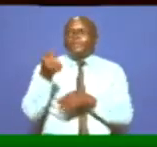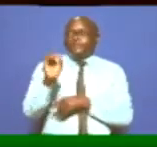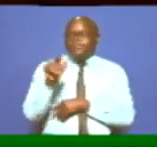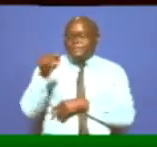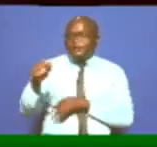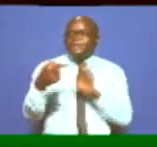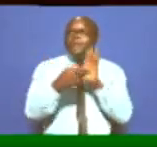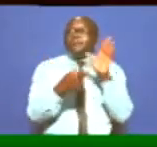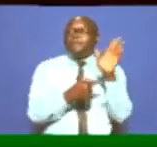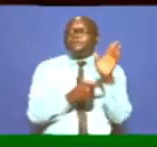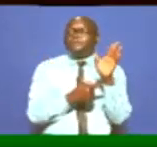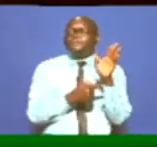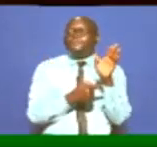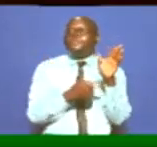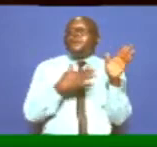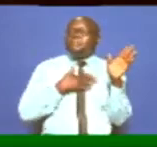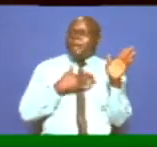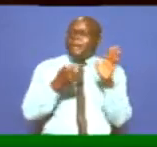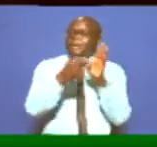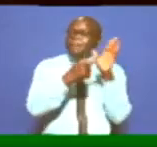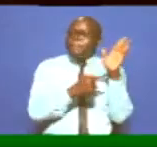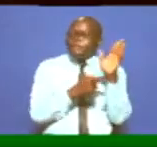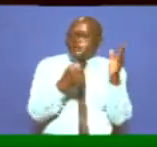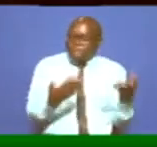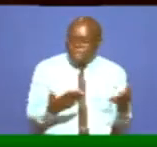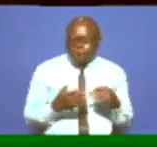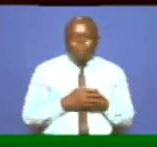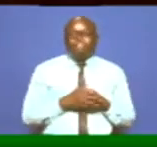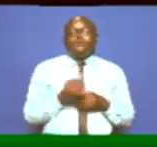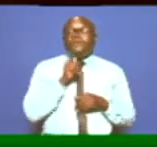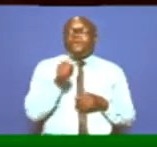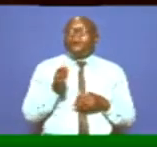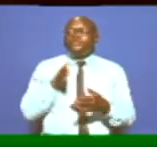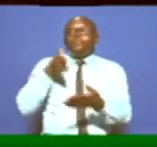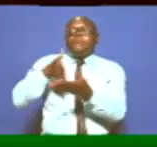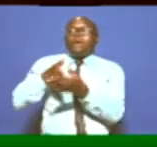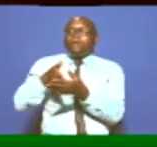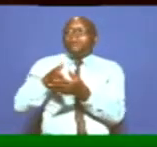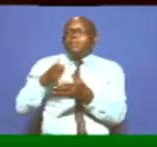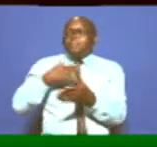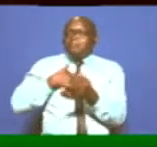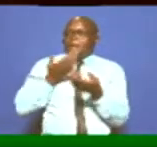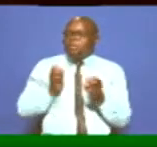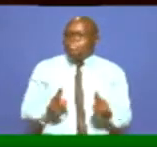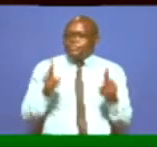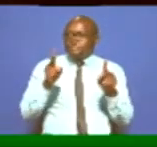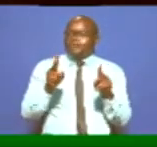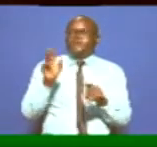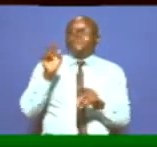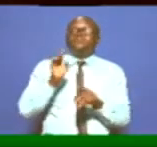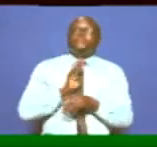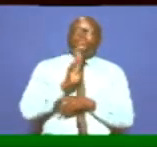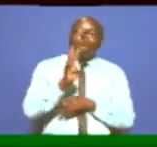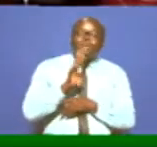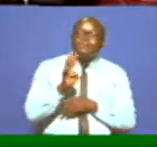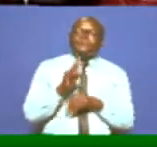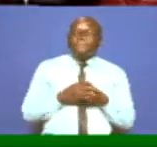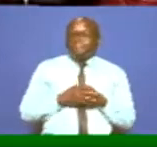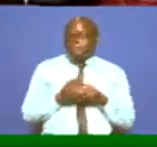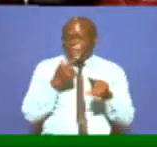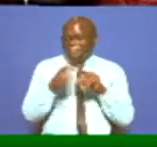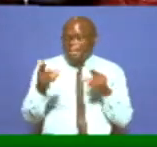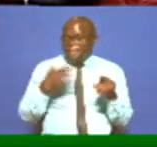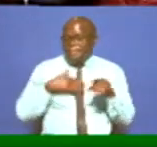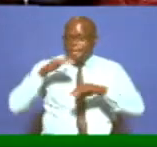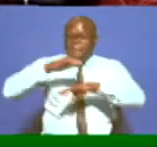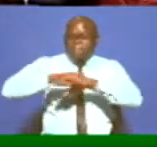order... Honorable Speaker, my point of order should not subdue the substantive contribution. But my very good